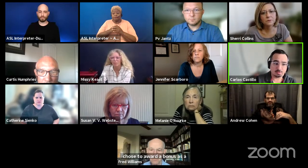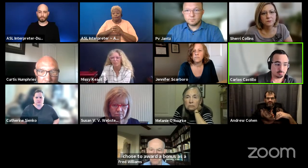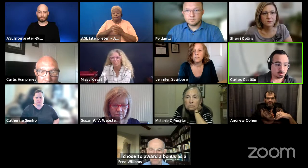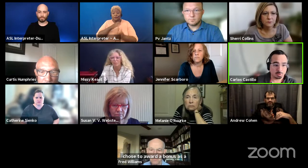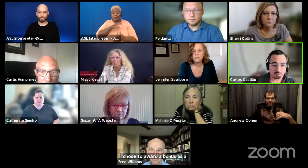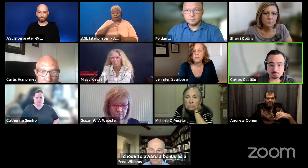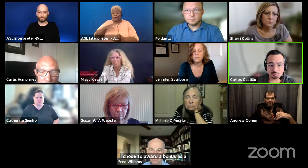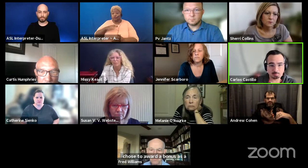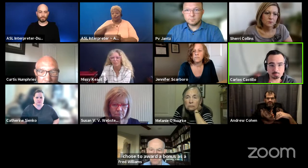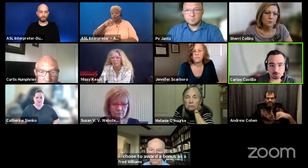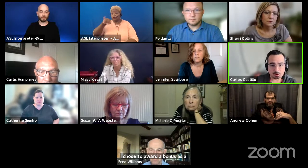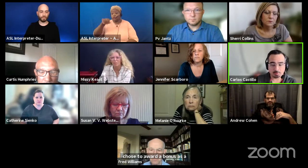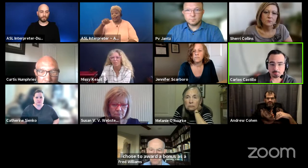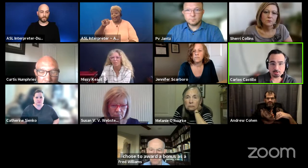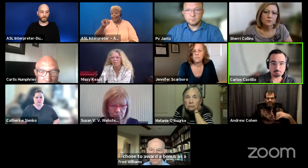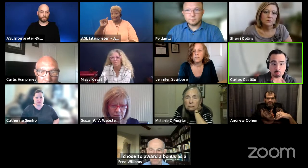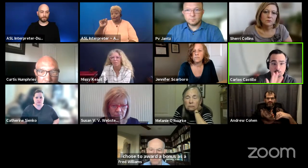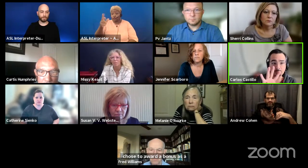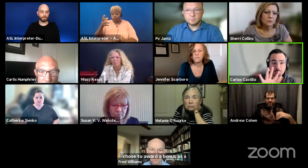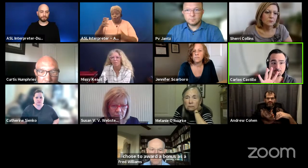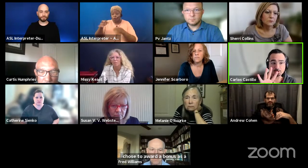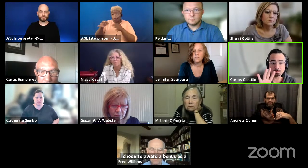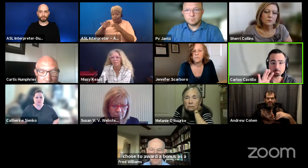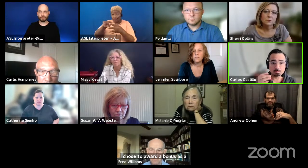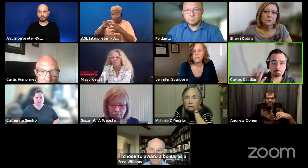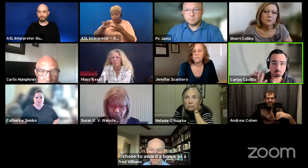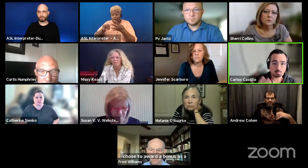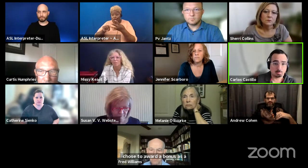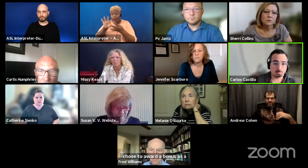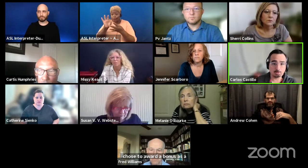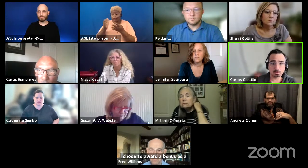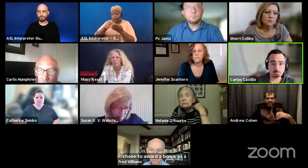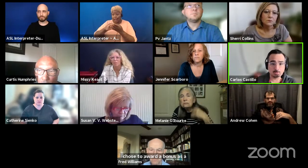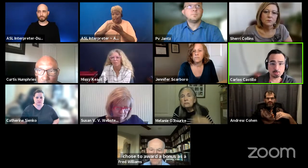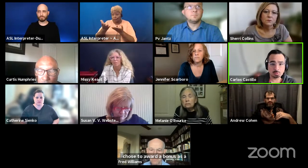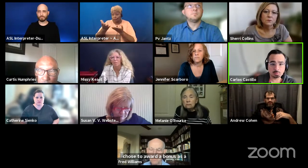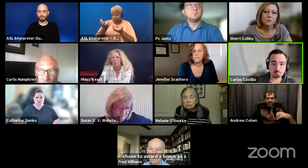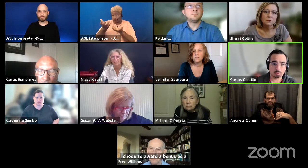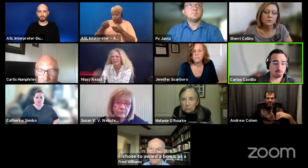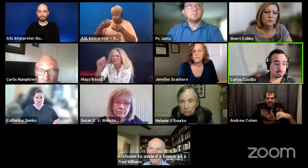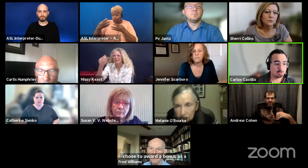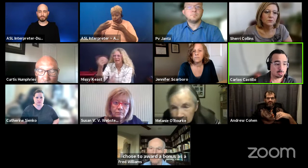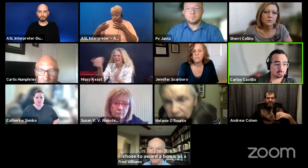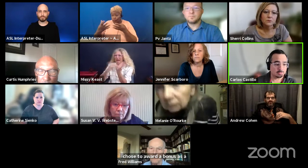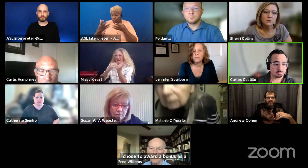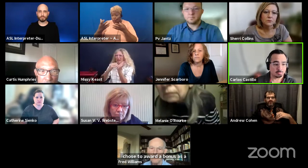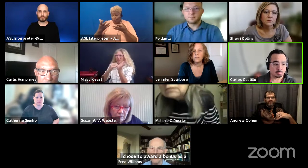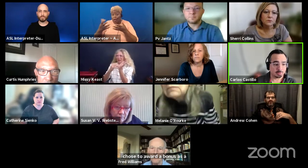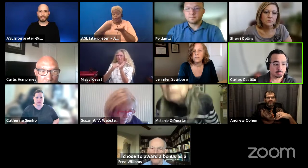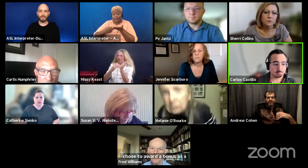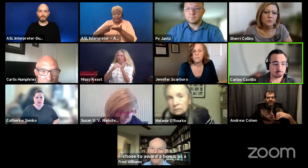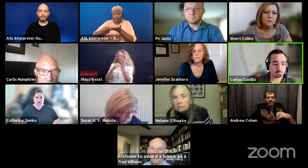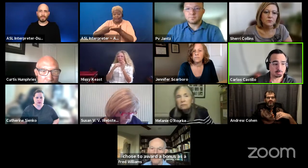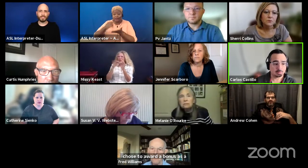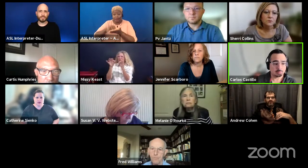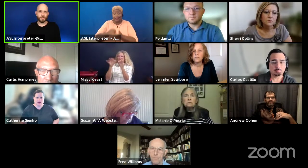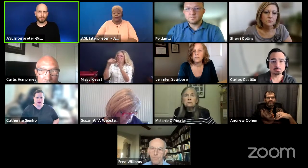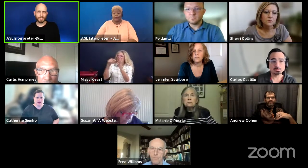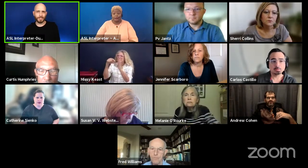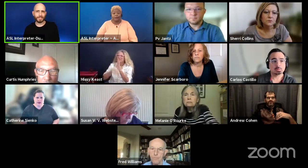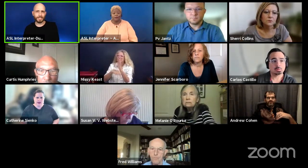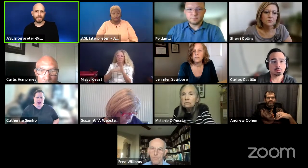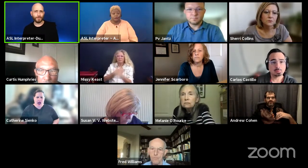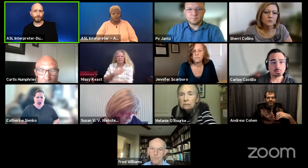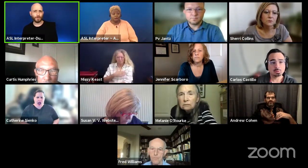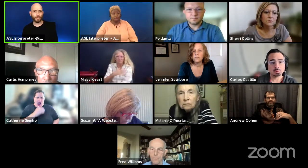Commissioner Jantz, if you want to cover the 4 options again, we could discuss it from there. This is